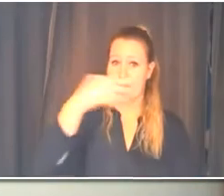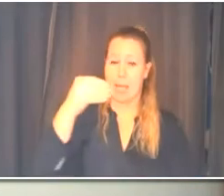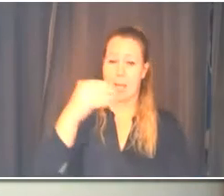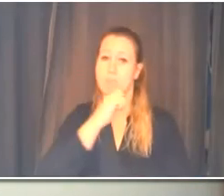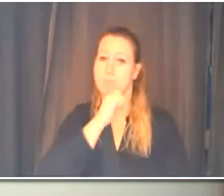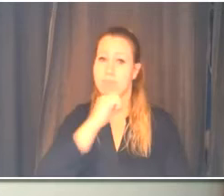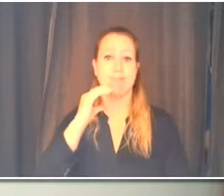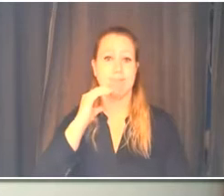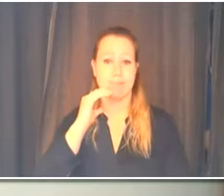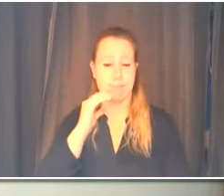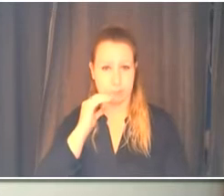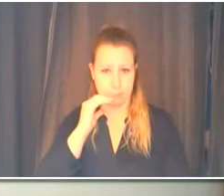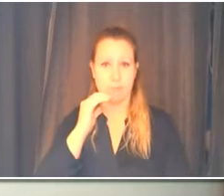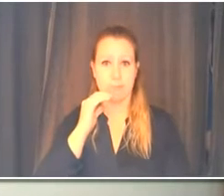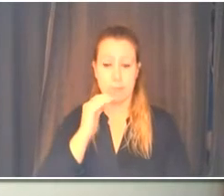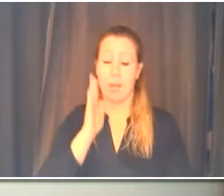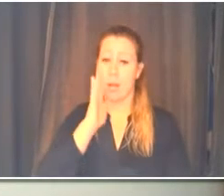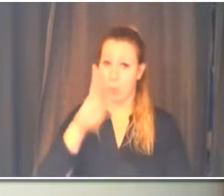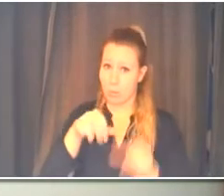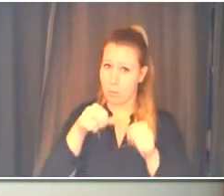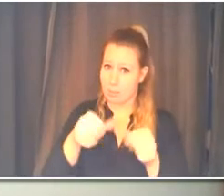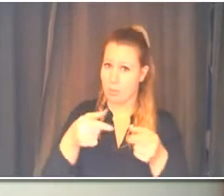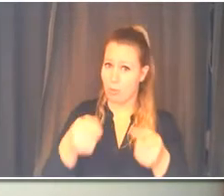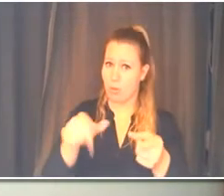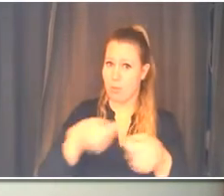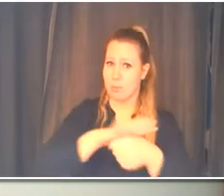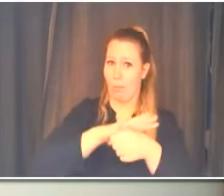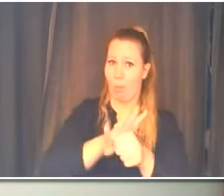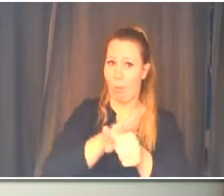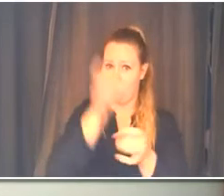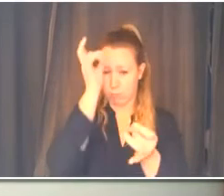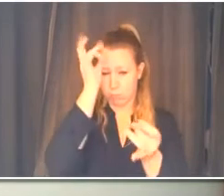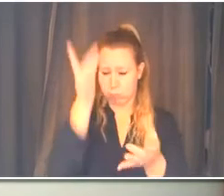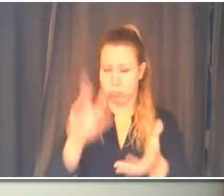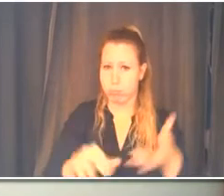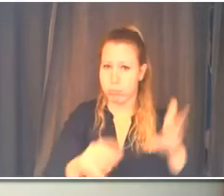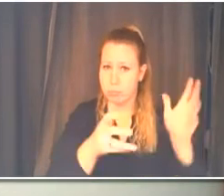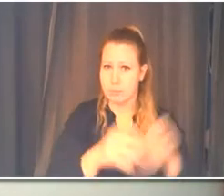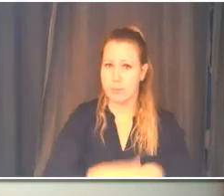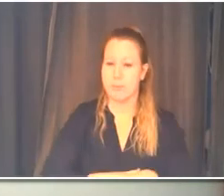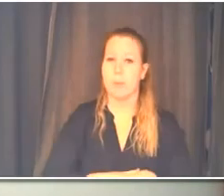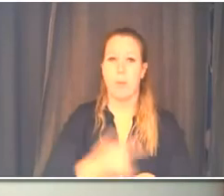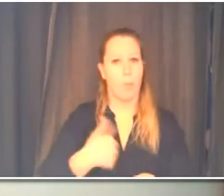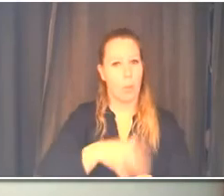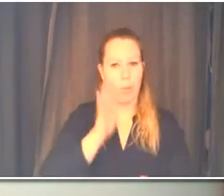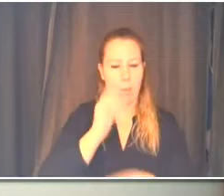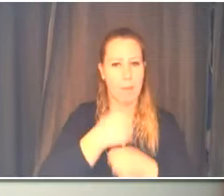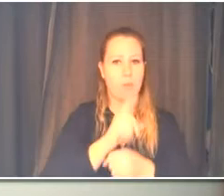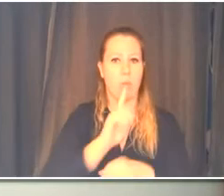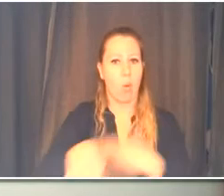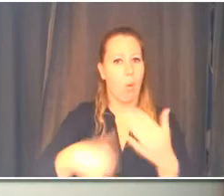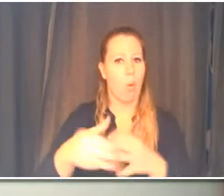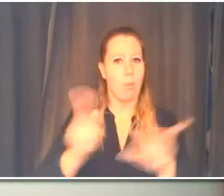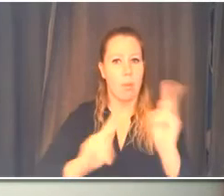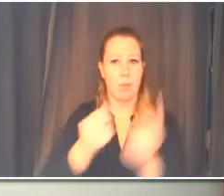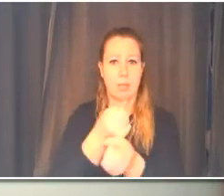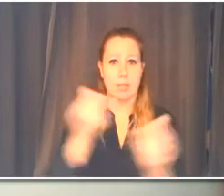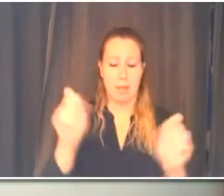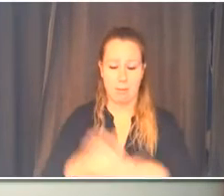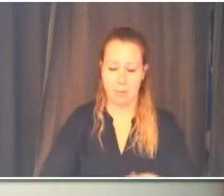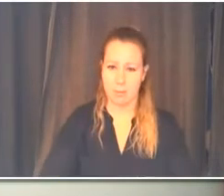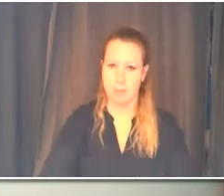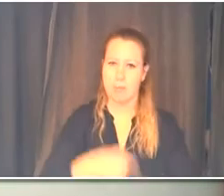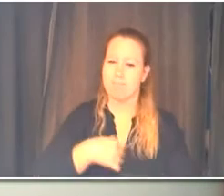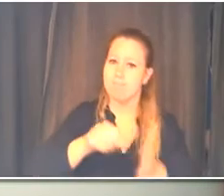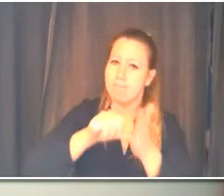cases of domestic violence and remains committed to serving and assisting survivors during this challenging time there is no need to suffer